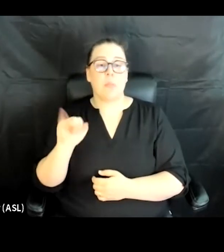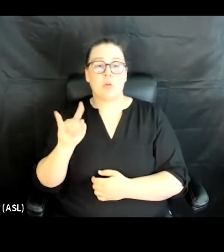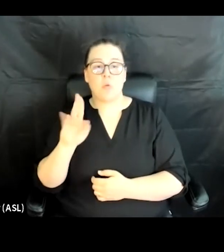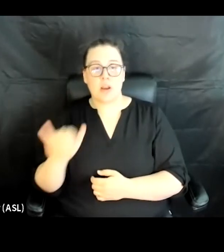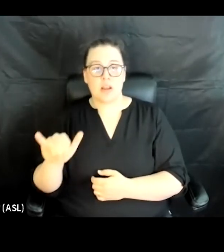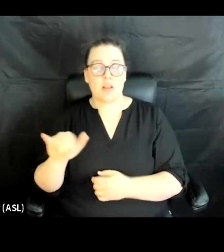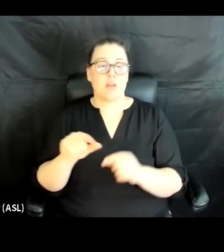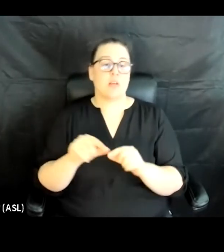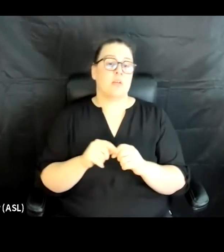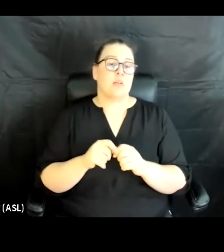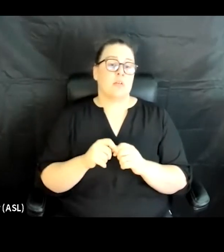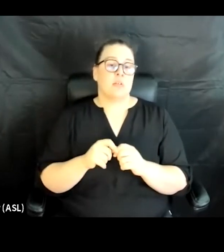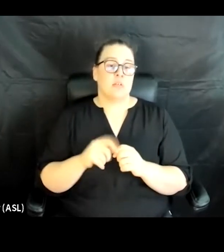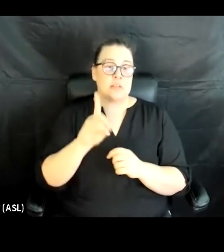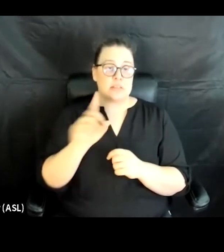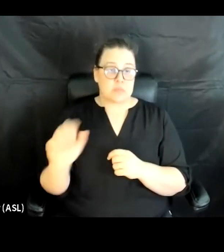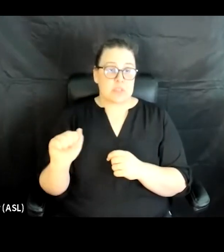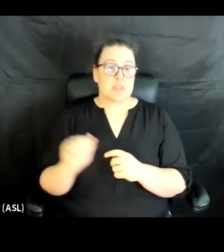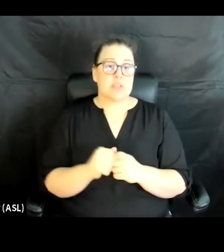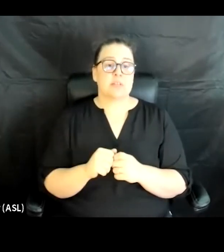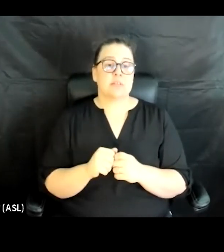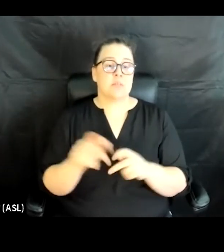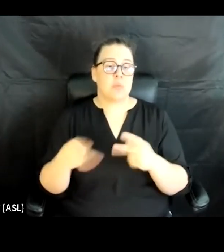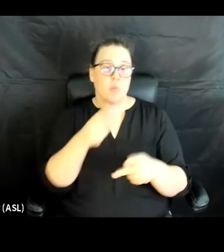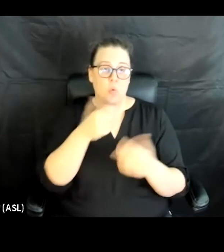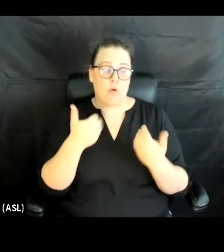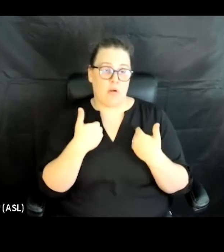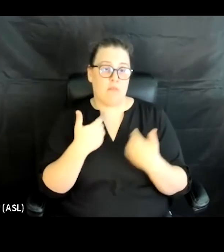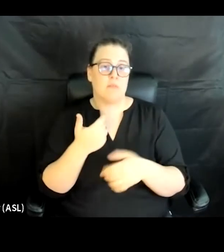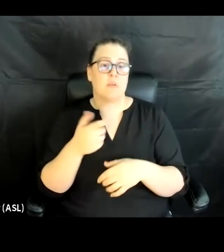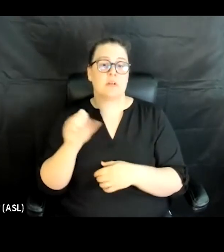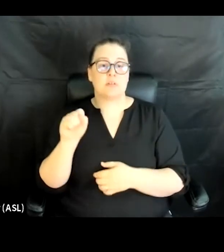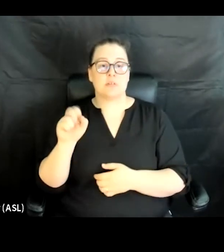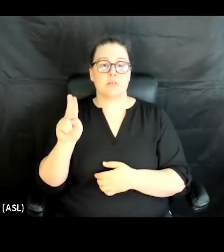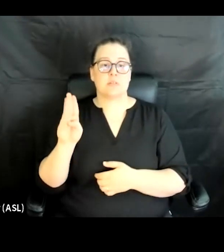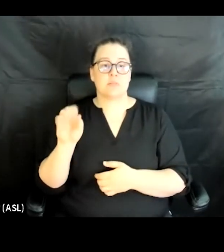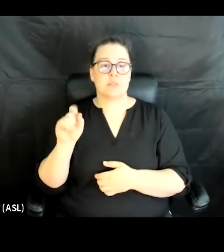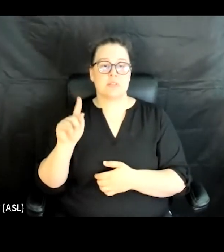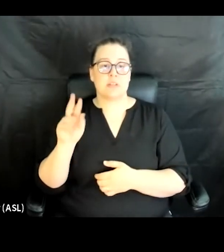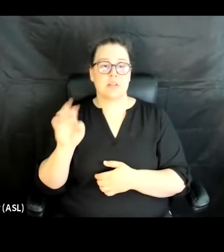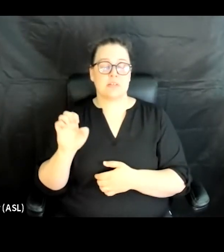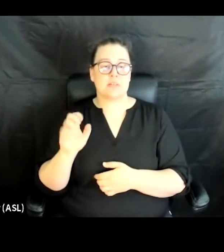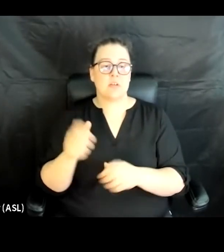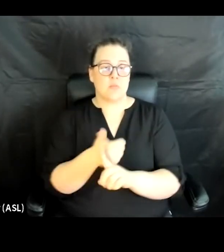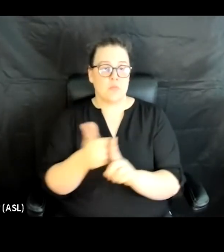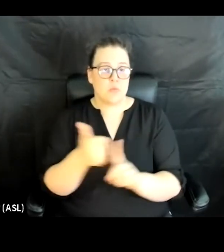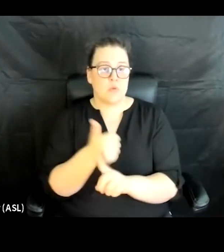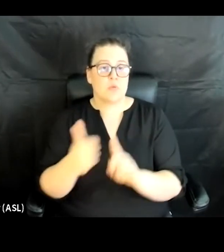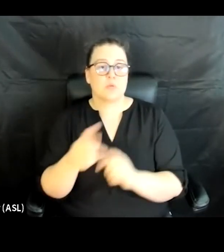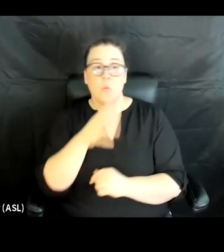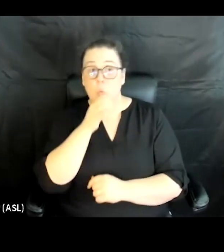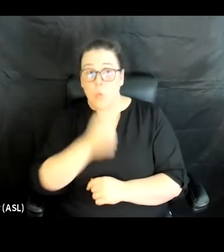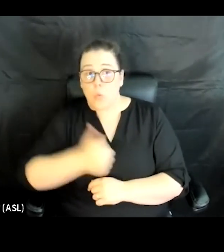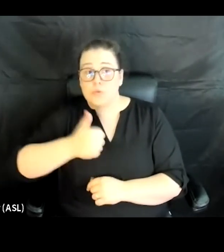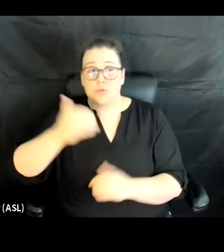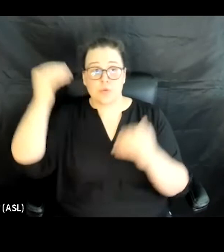and addiction disorders, our older adults, our elderly, we know that they're suffering, and service